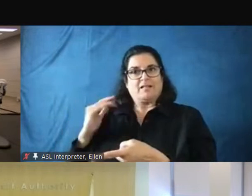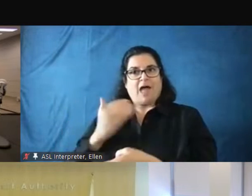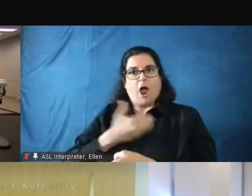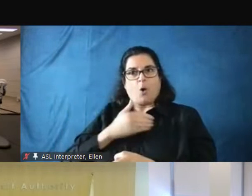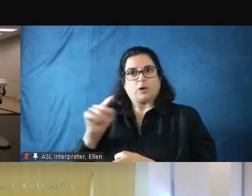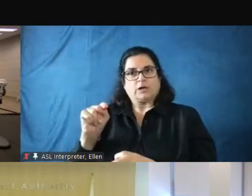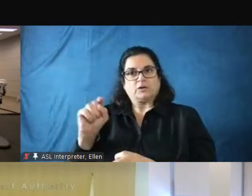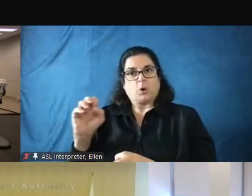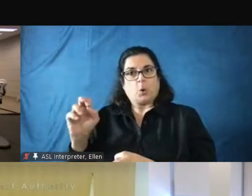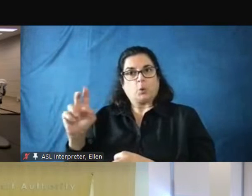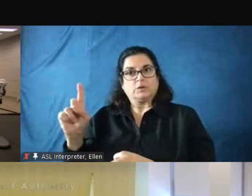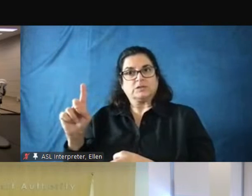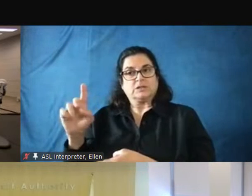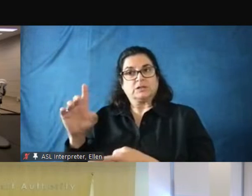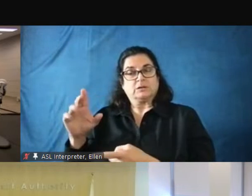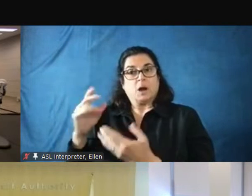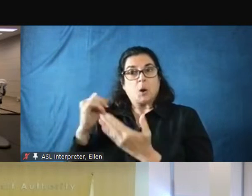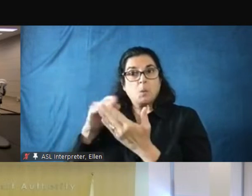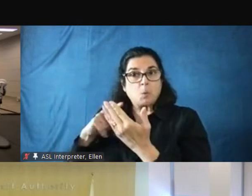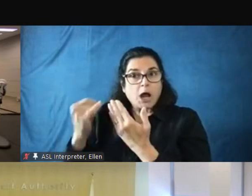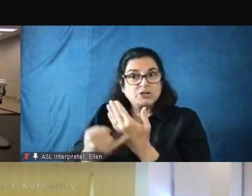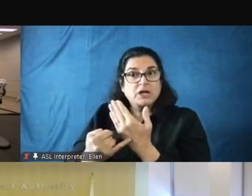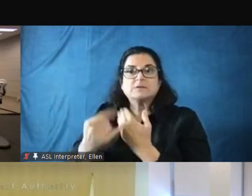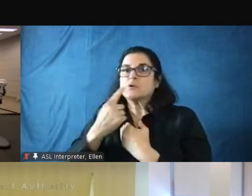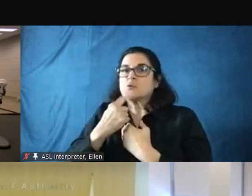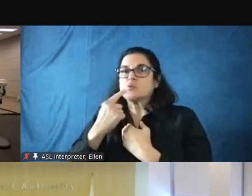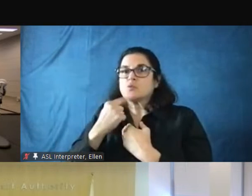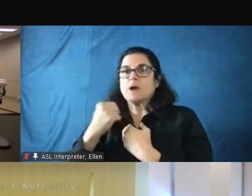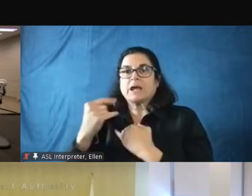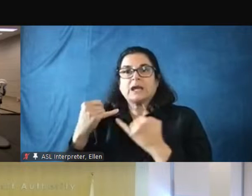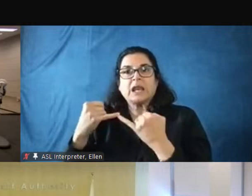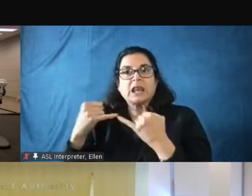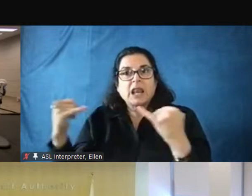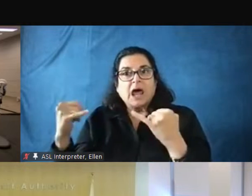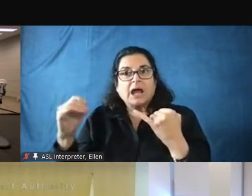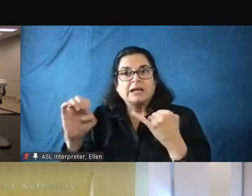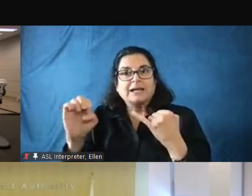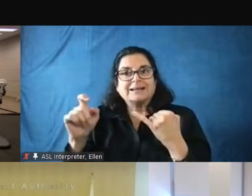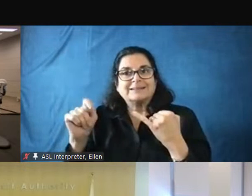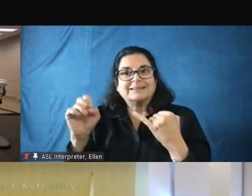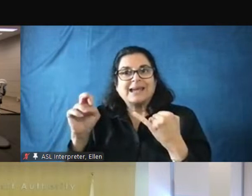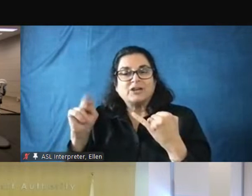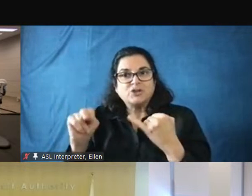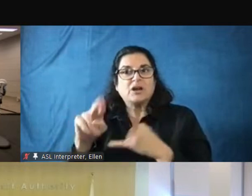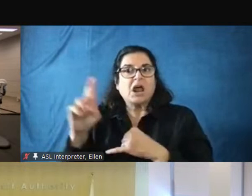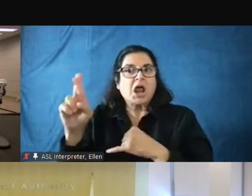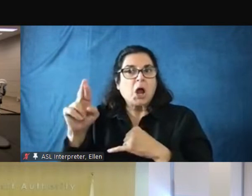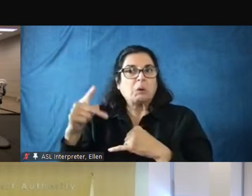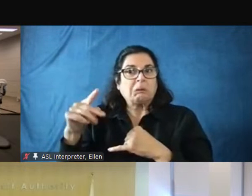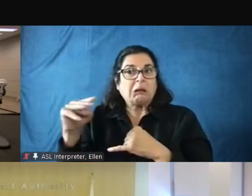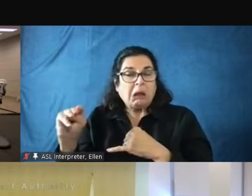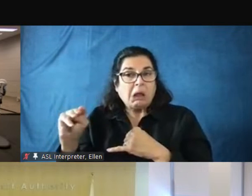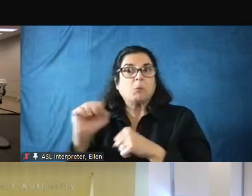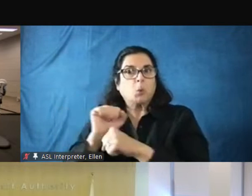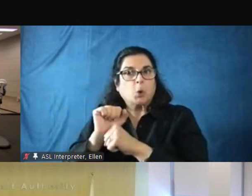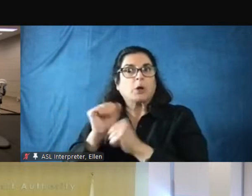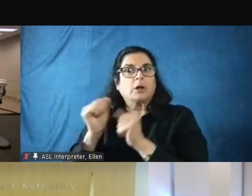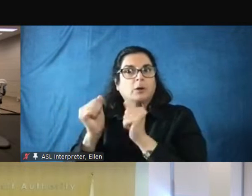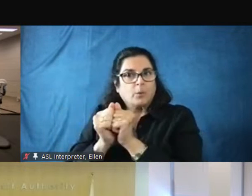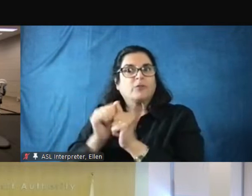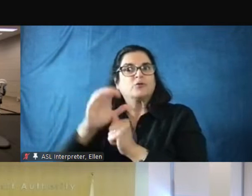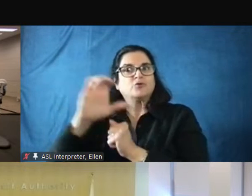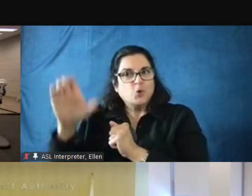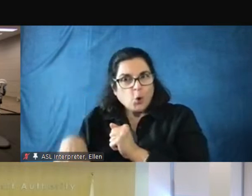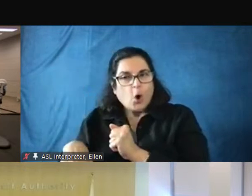opportunities, particularly on projects like Red Line Extension and RPM, where we're working closely with the city, who is pursuing